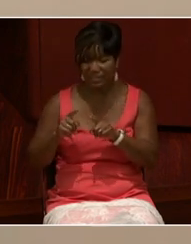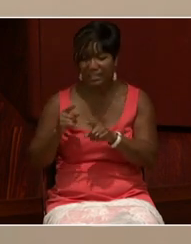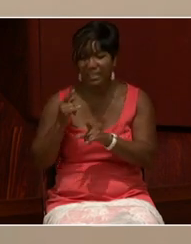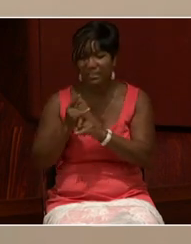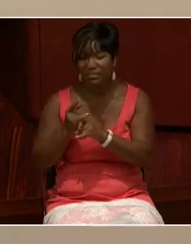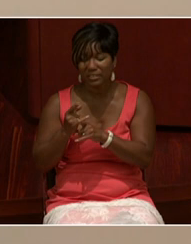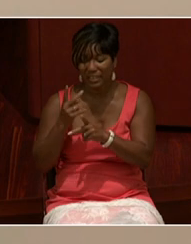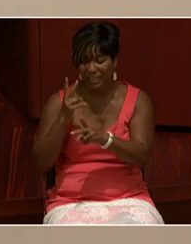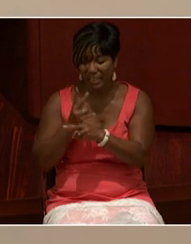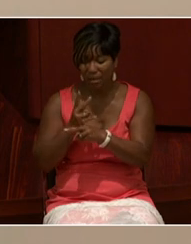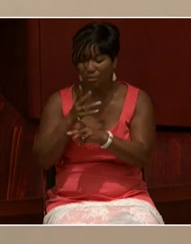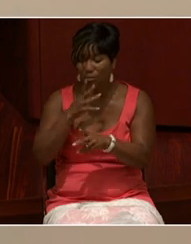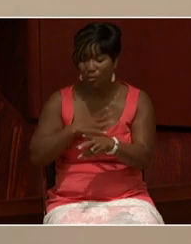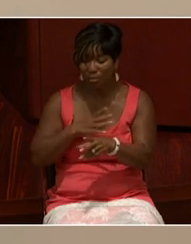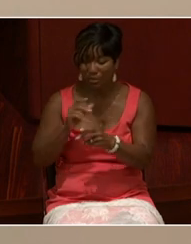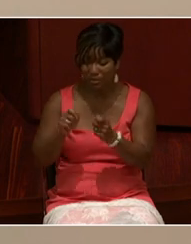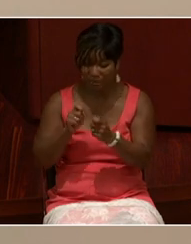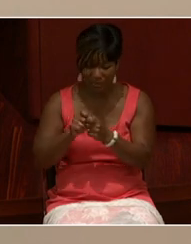women specifically.